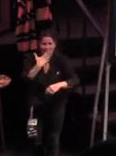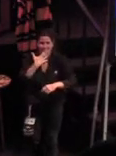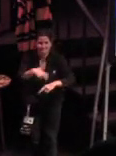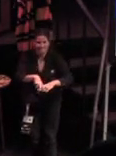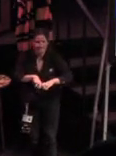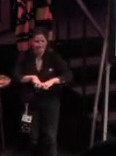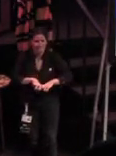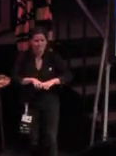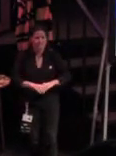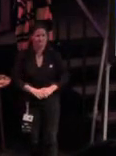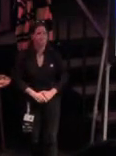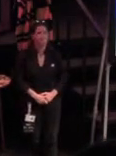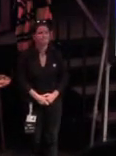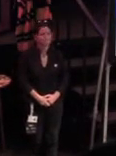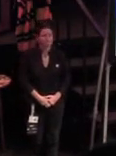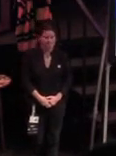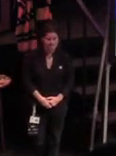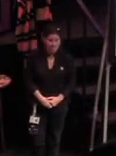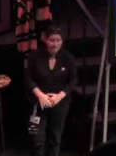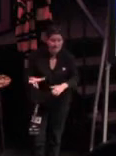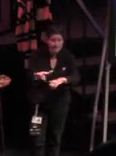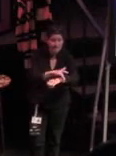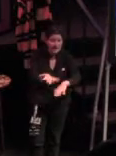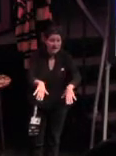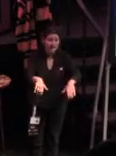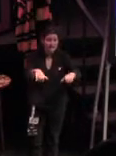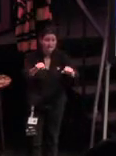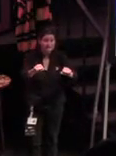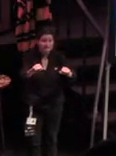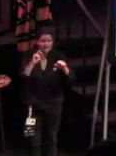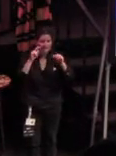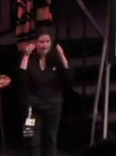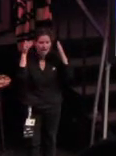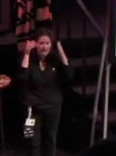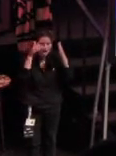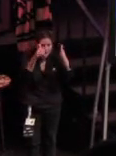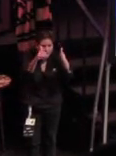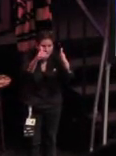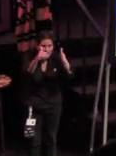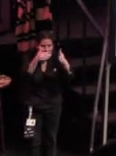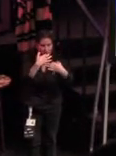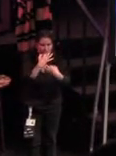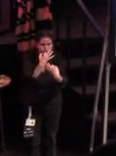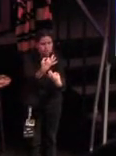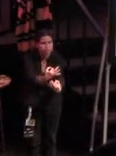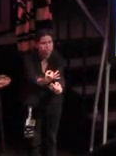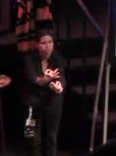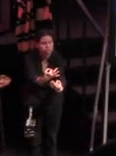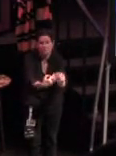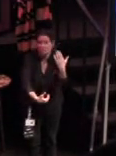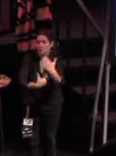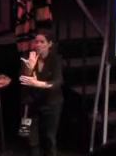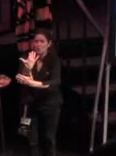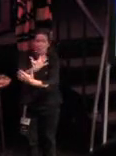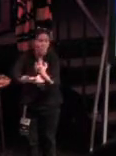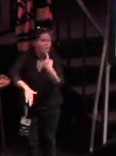play started, and 100% I got transported to a whole new world. It just completely, it